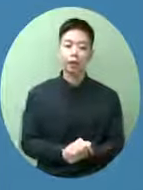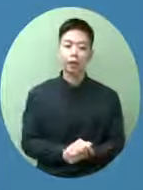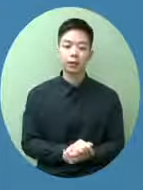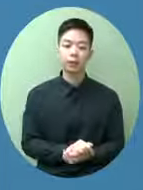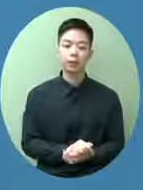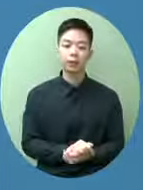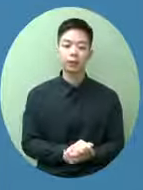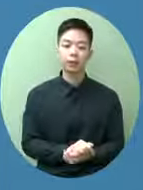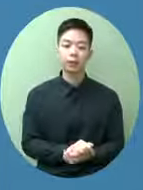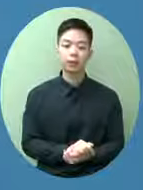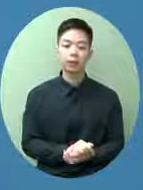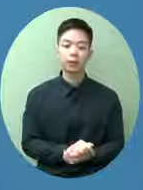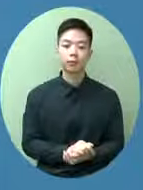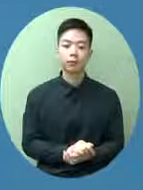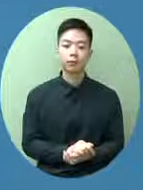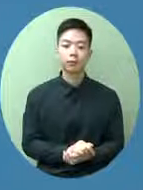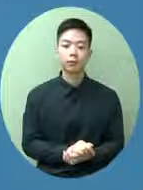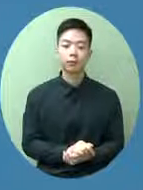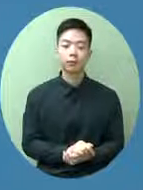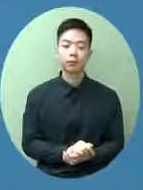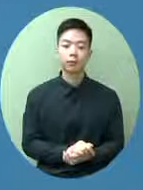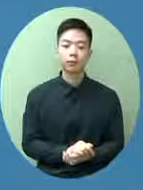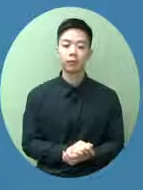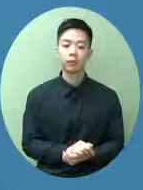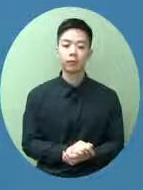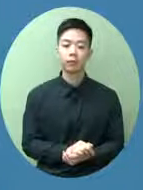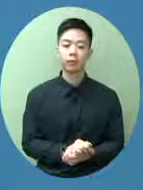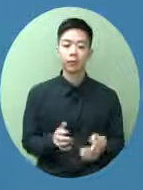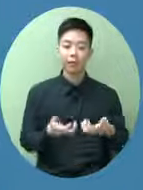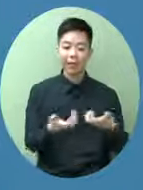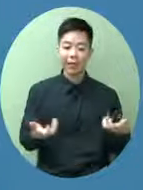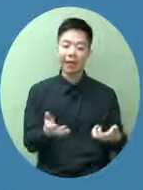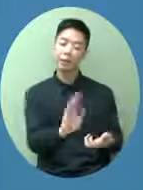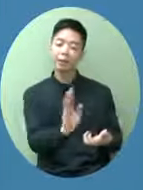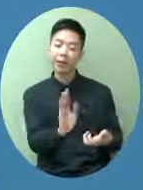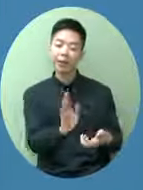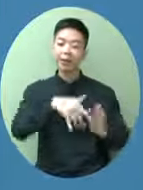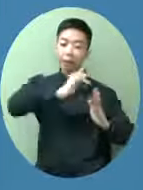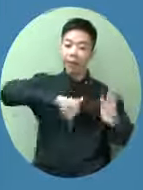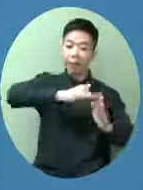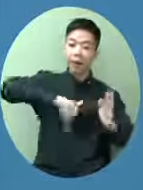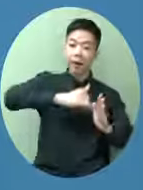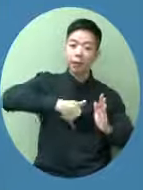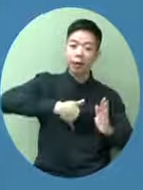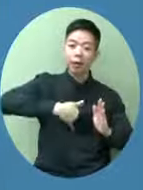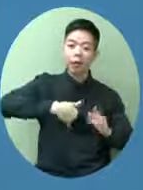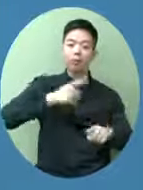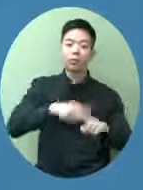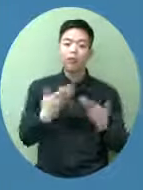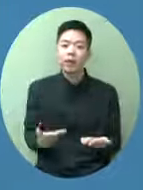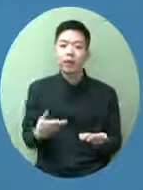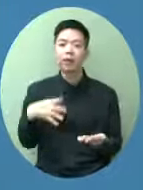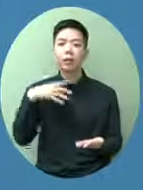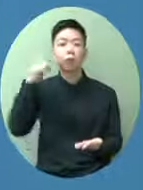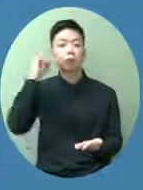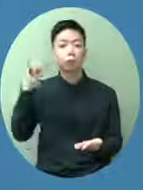travelbetween Hong Kong and the mainlandbecause much depends on the COVID-19 situationso the utmost